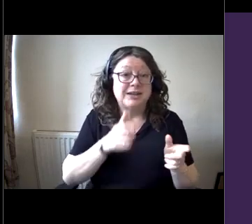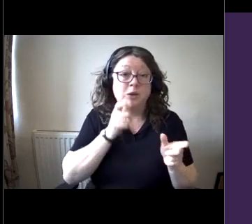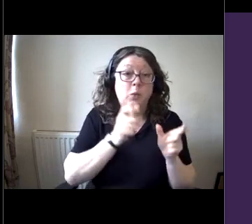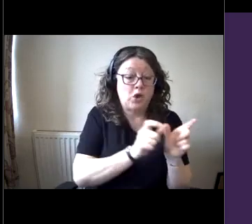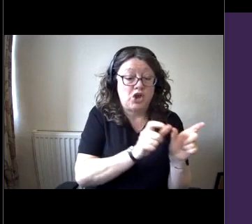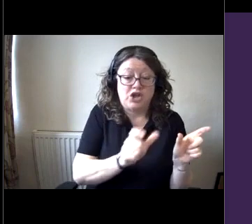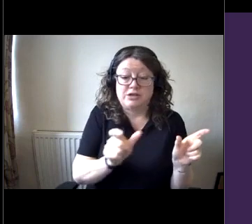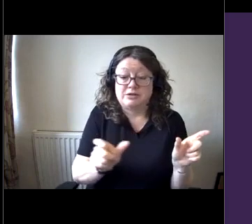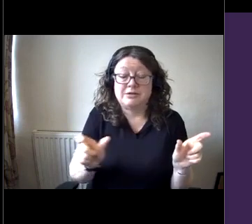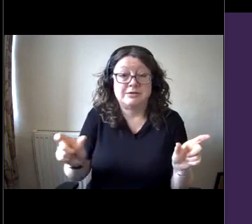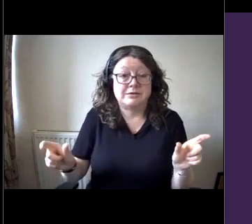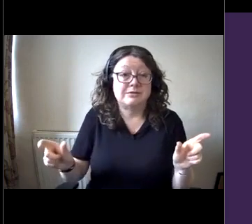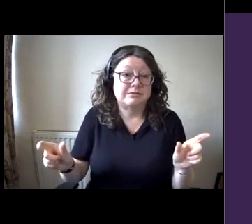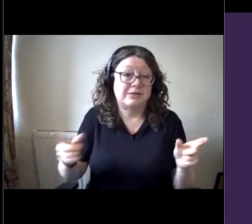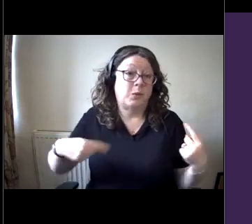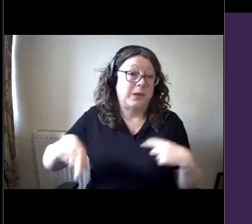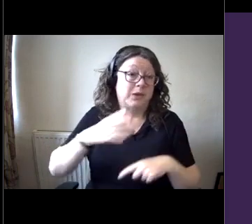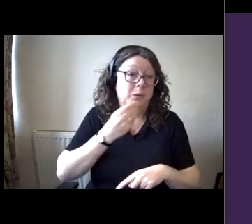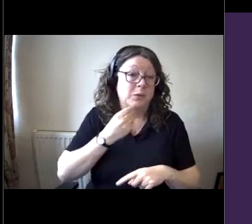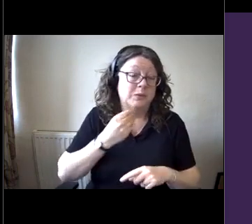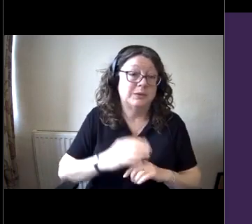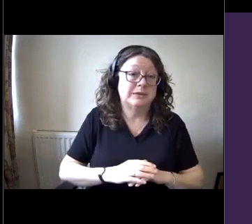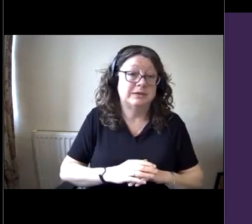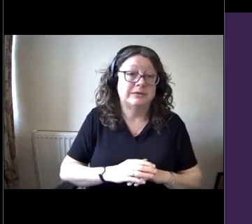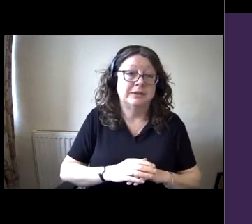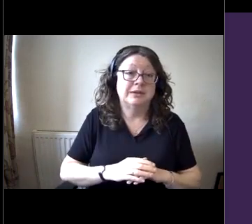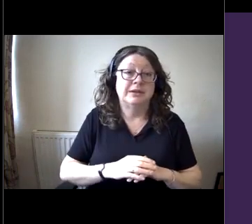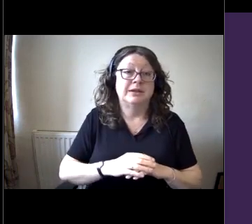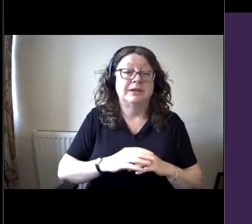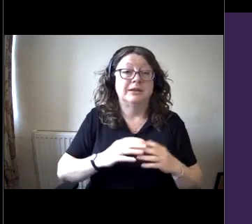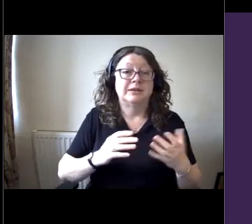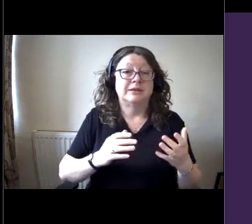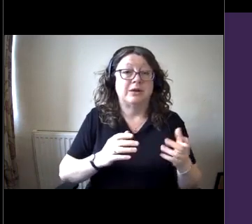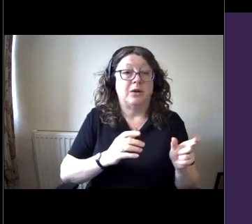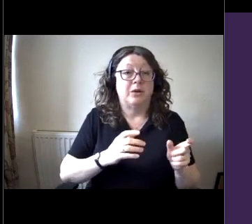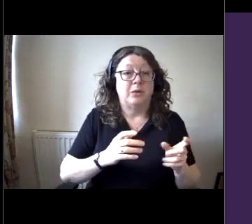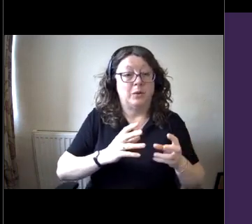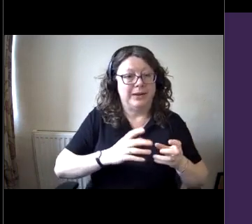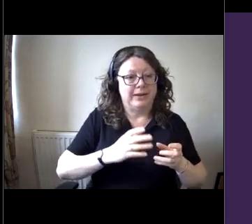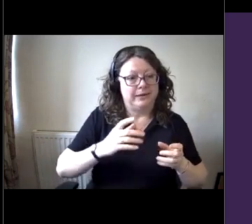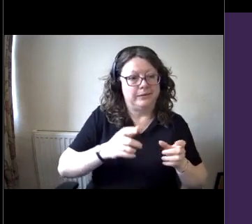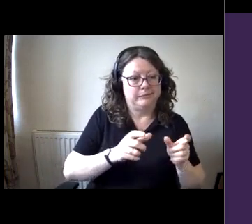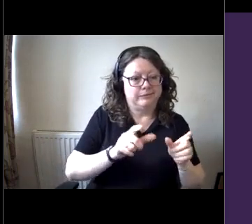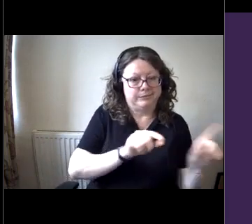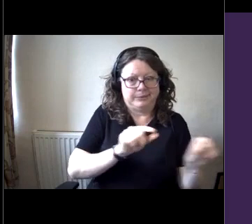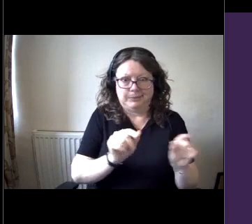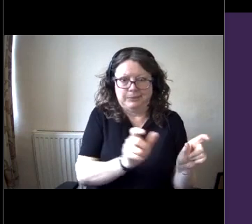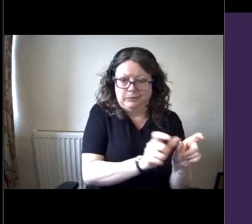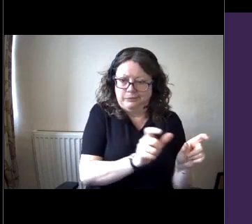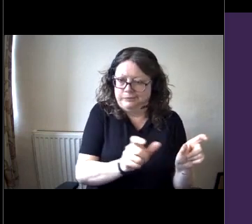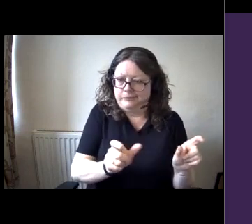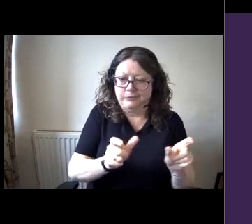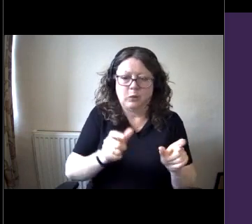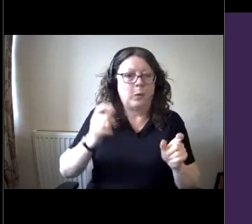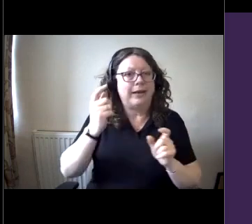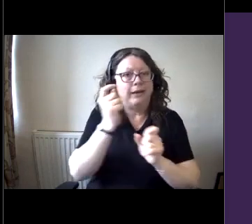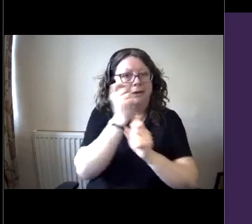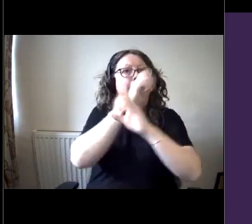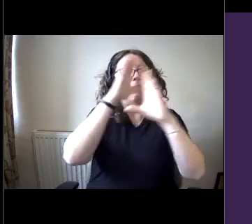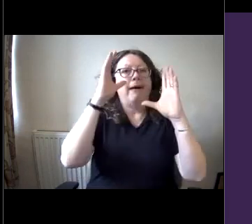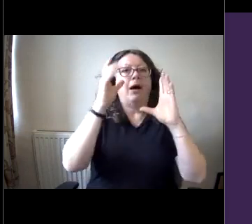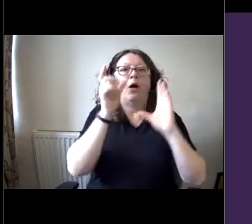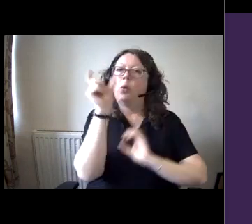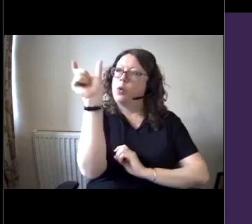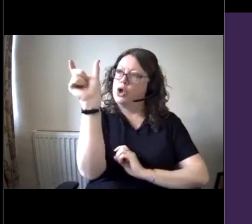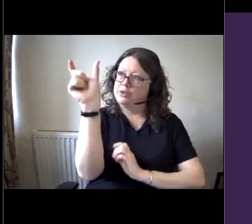use. So we're putting together all of these words. We have an understanding of the word itself, and then we're putting